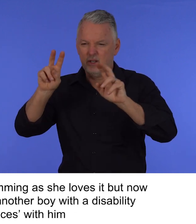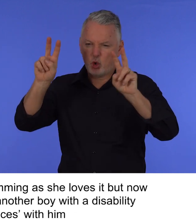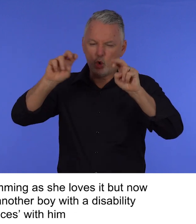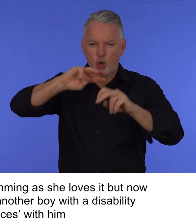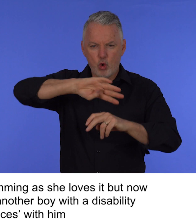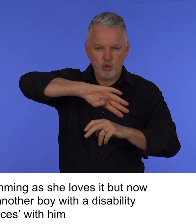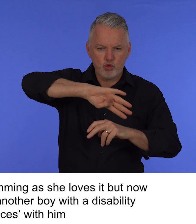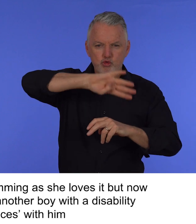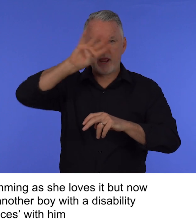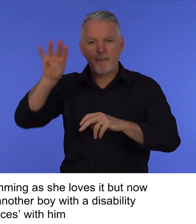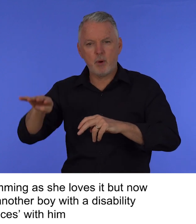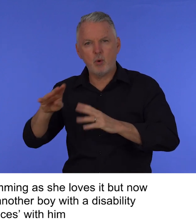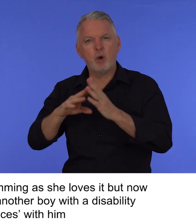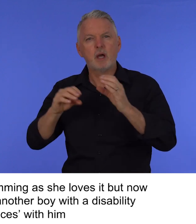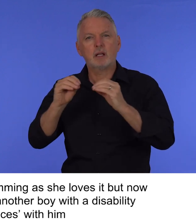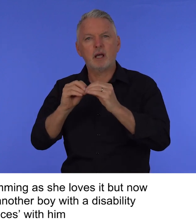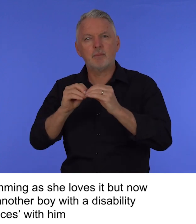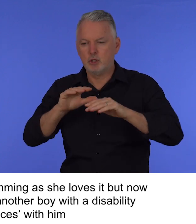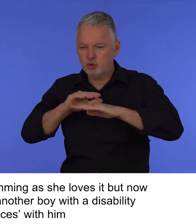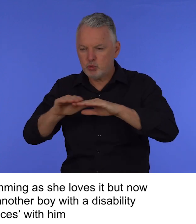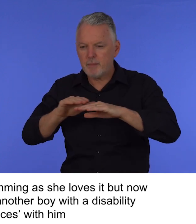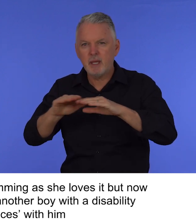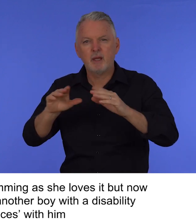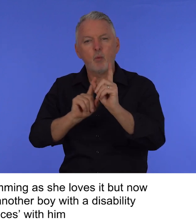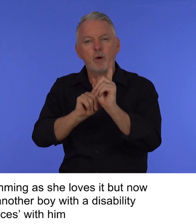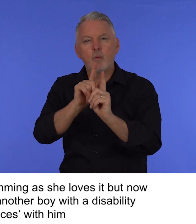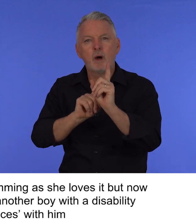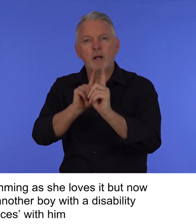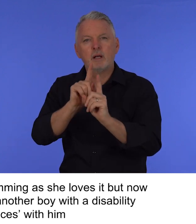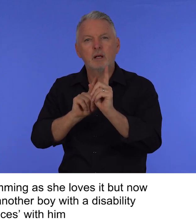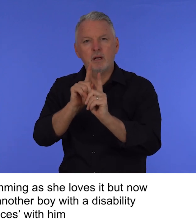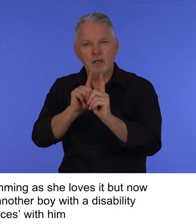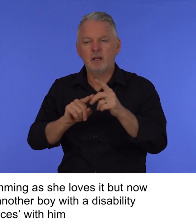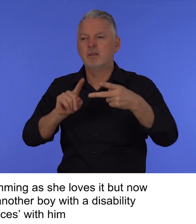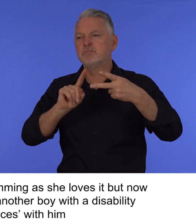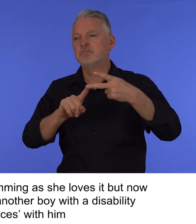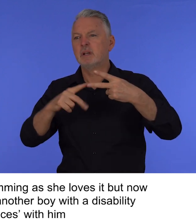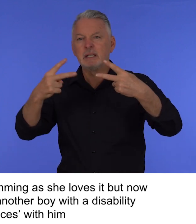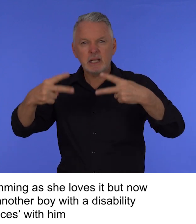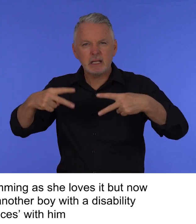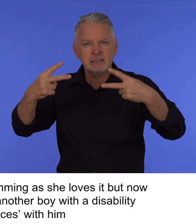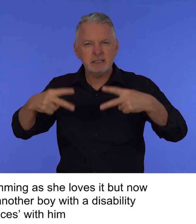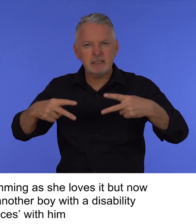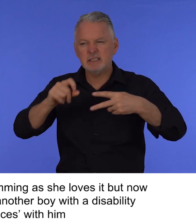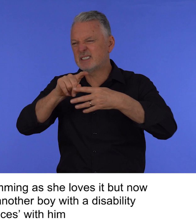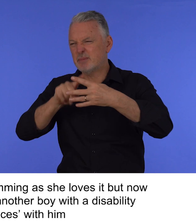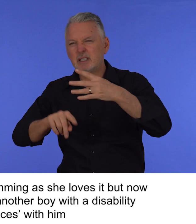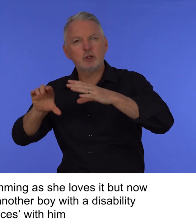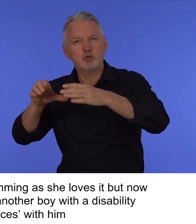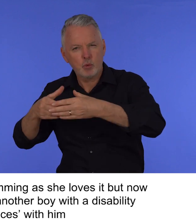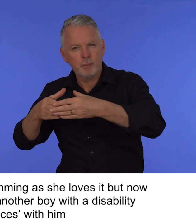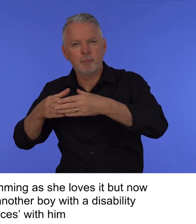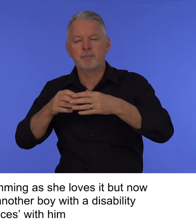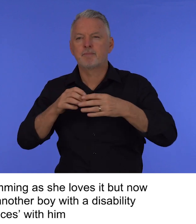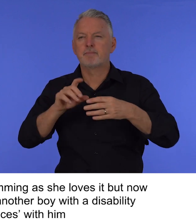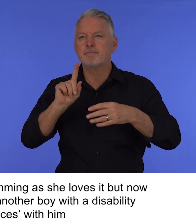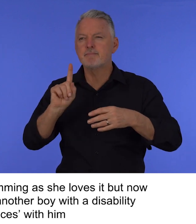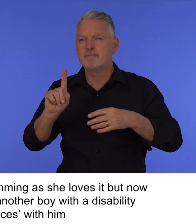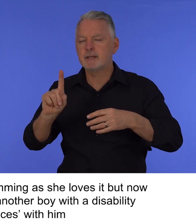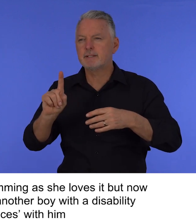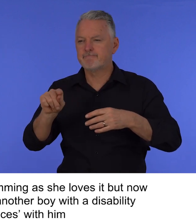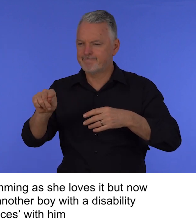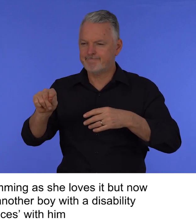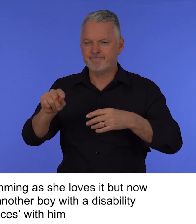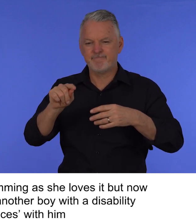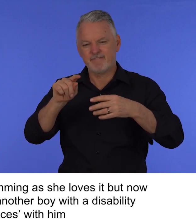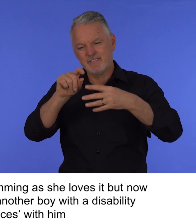disability related activities. So we have her in Rainbow Club for swimming with children with disability one-on-one. and we had her in dancing